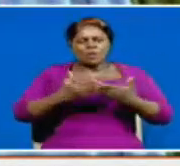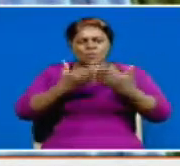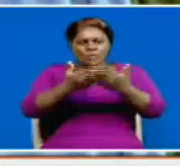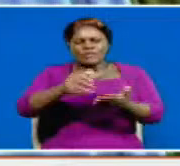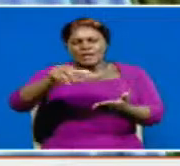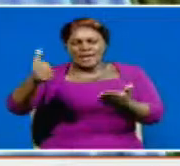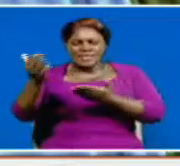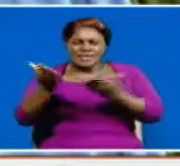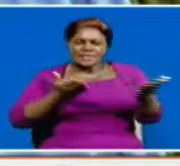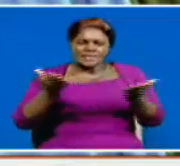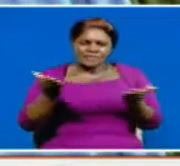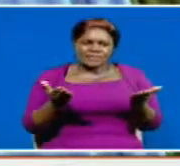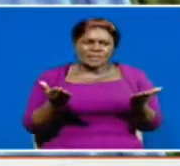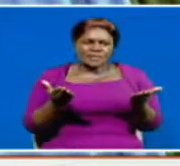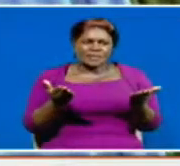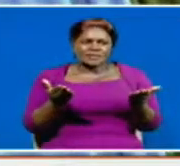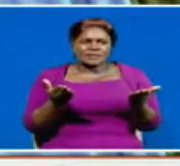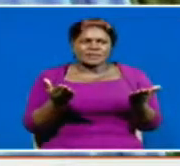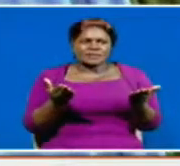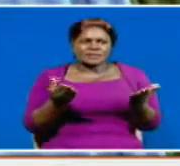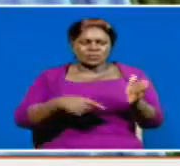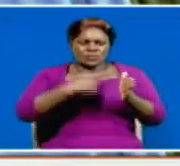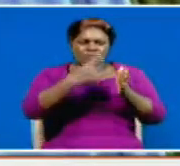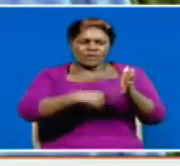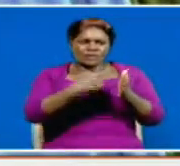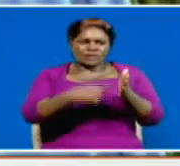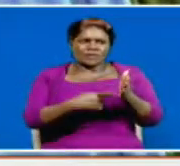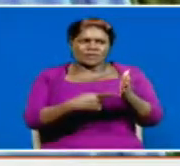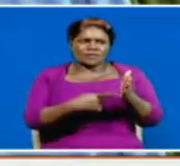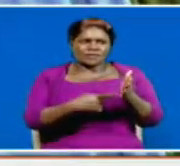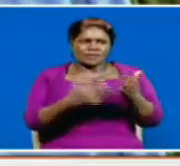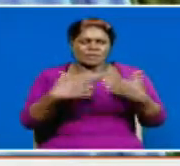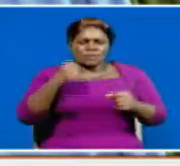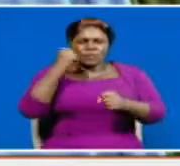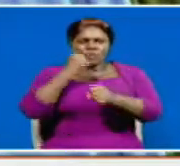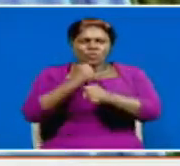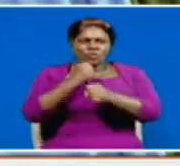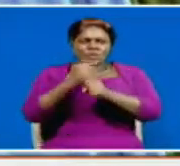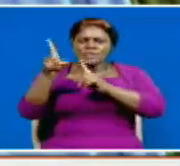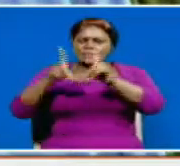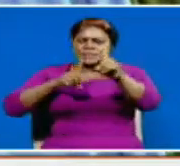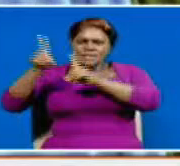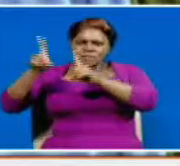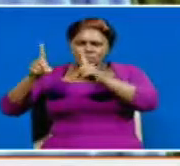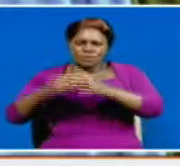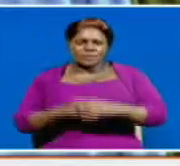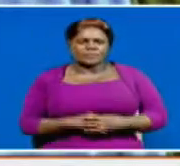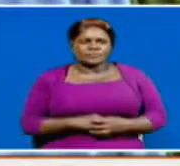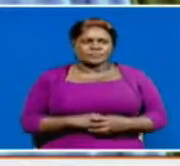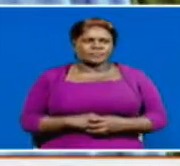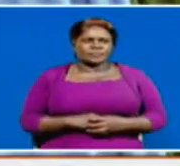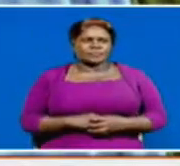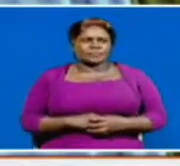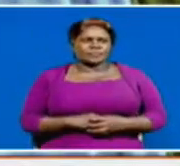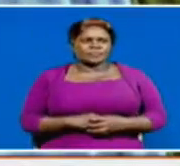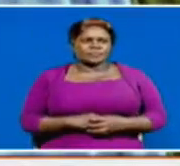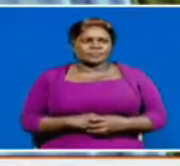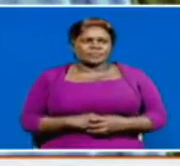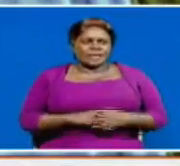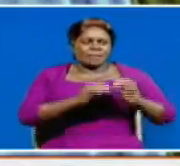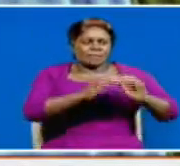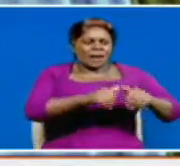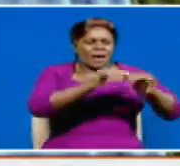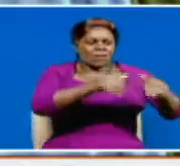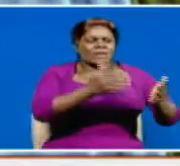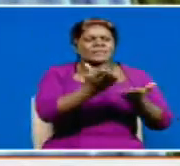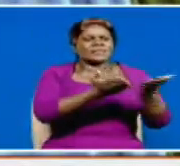other services to the factories, those who are doing transport services, those who are doing plowing